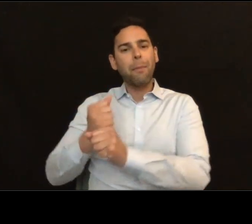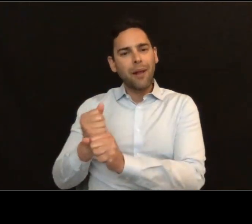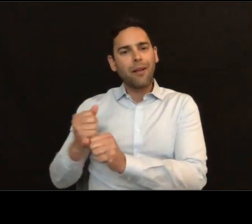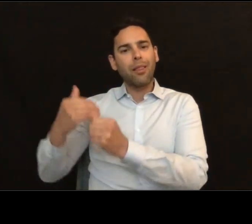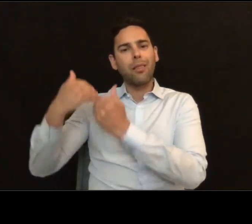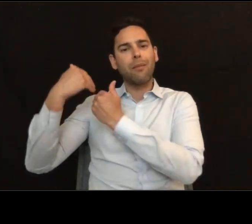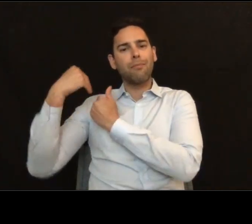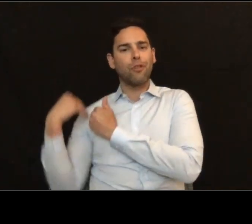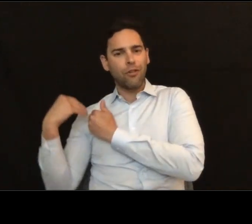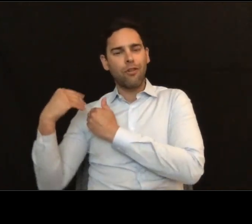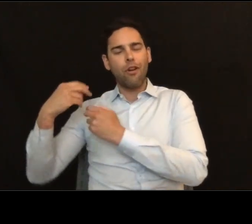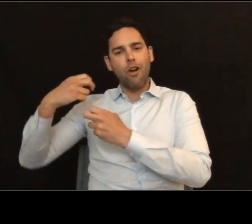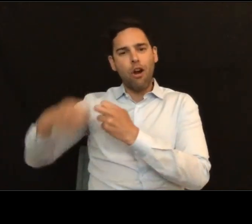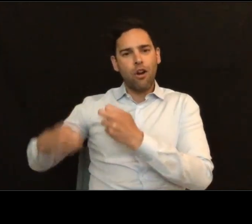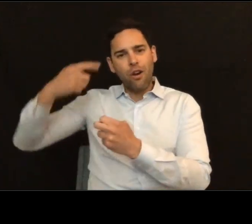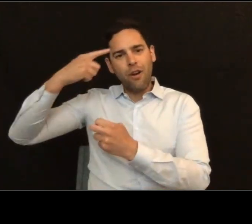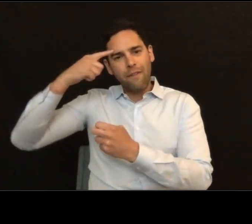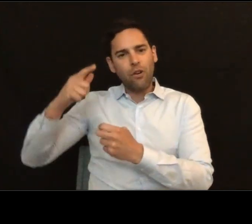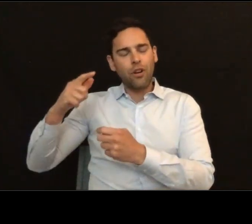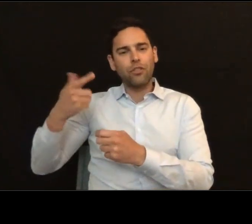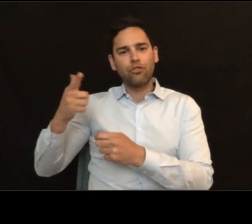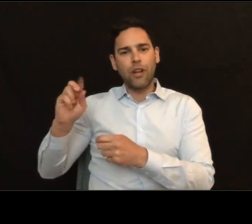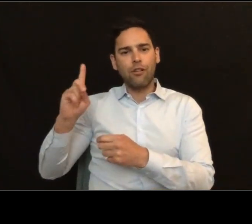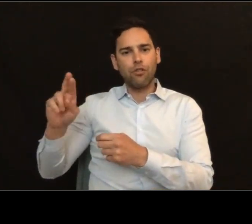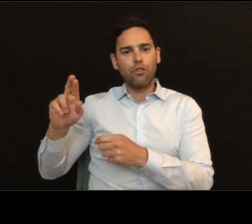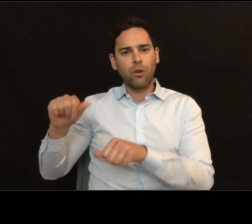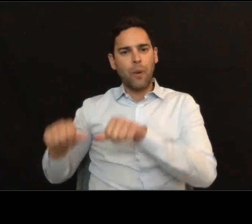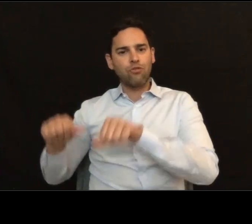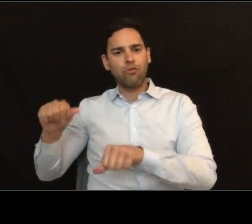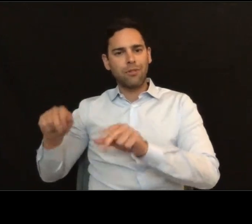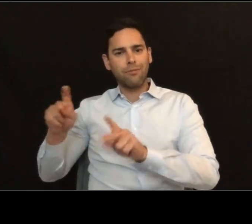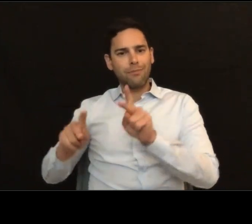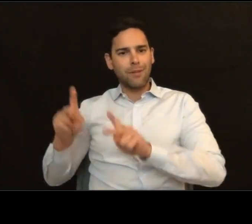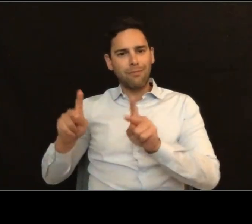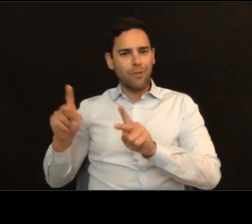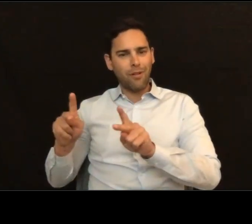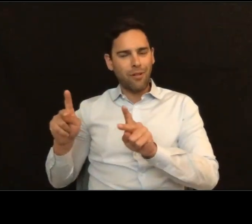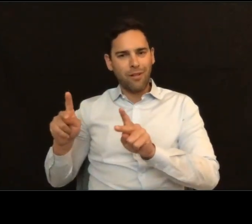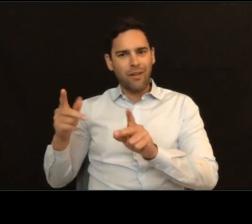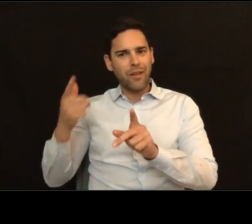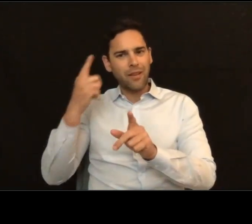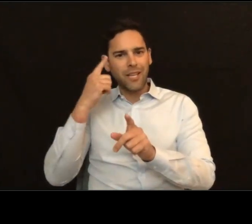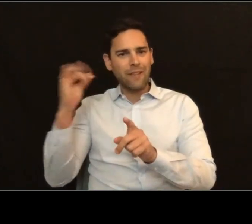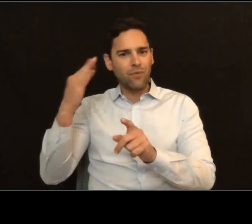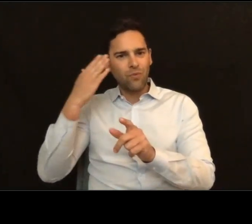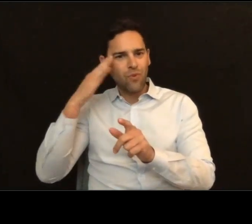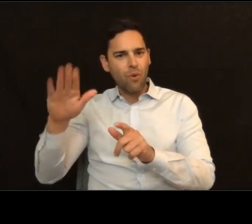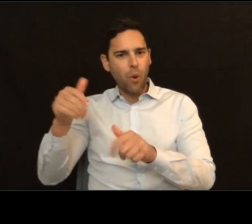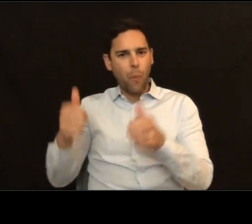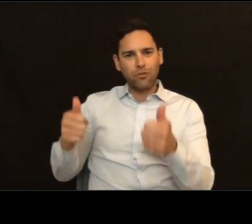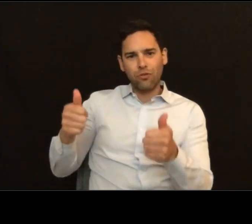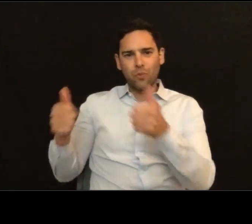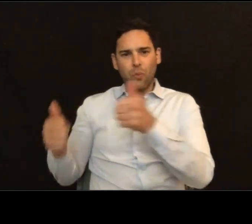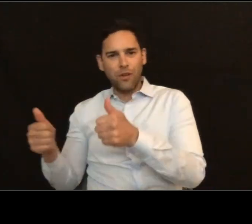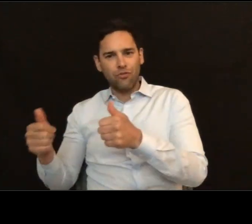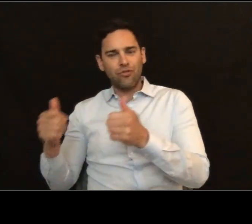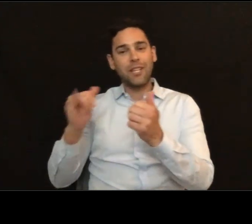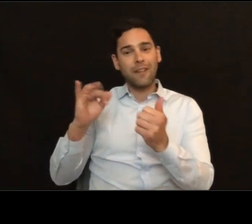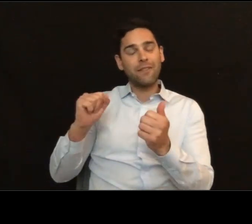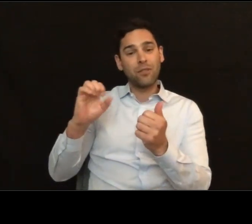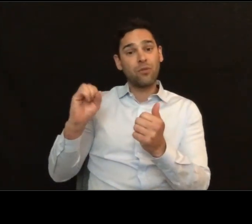gender questioning people when you have no way of knowing which is which by the very nature of the thing? If so, how might you balance this? I ran into